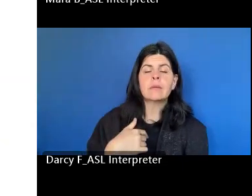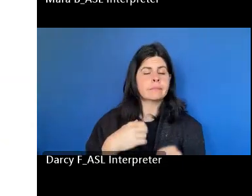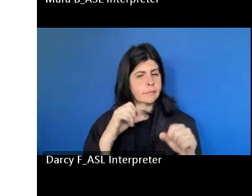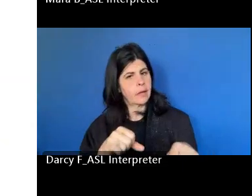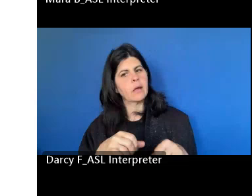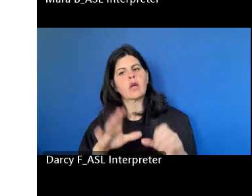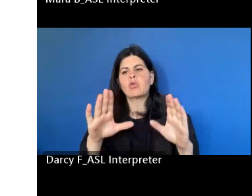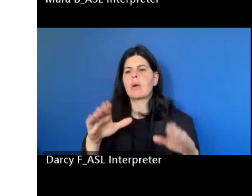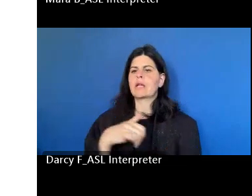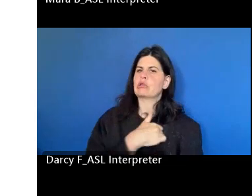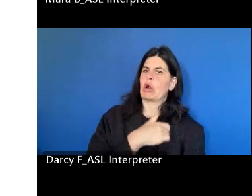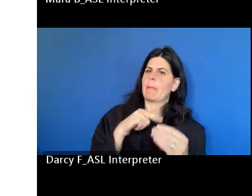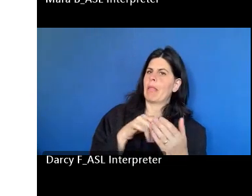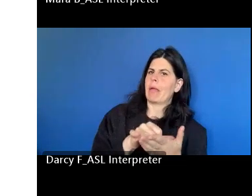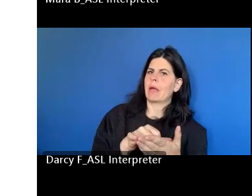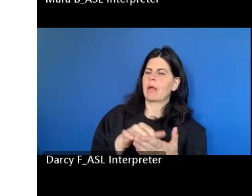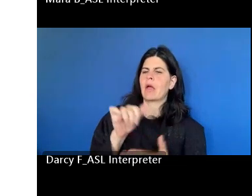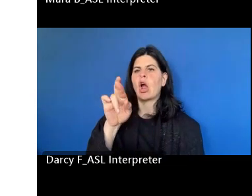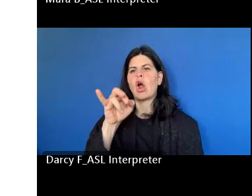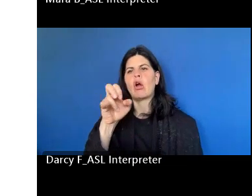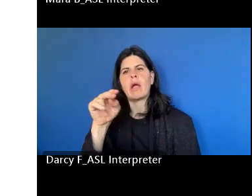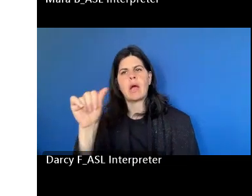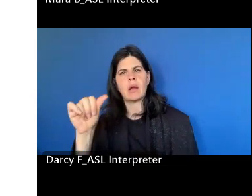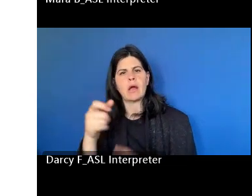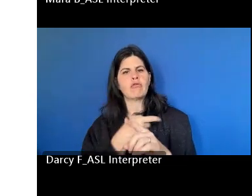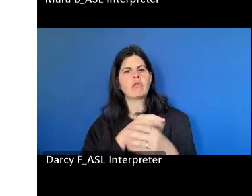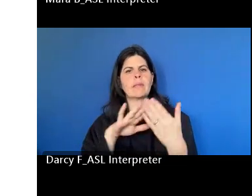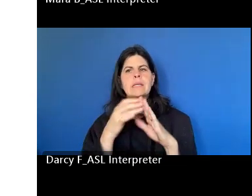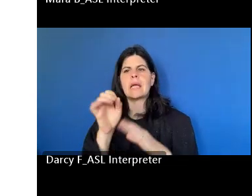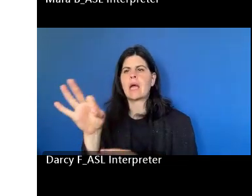great. Sorry about that. Ariana from City of Santa Monica.